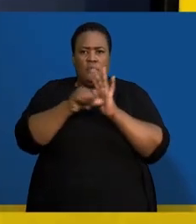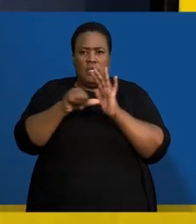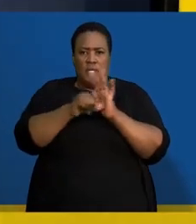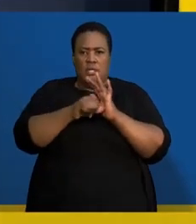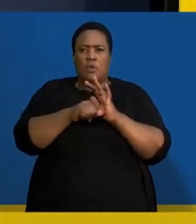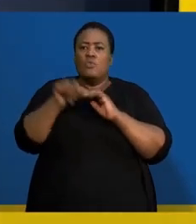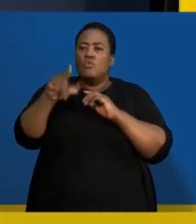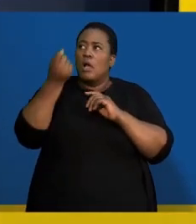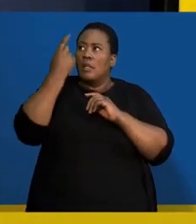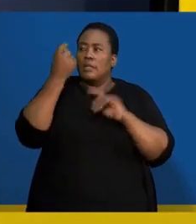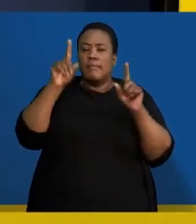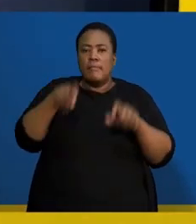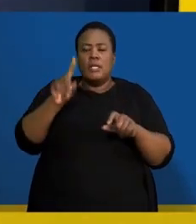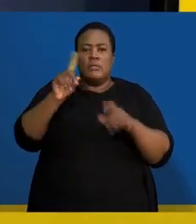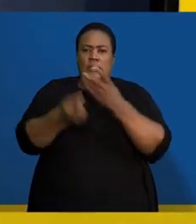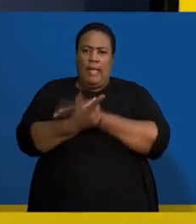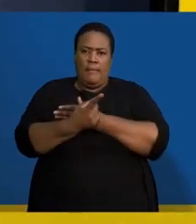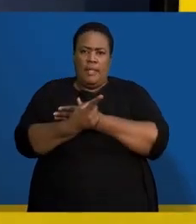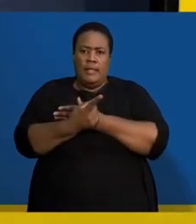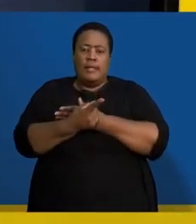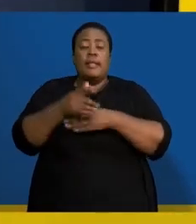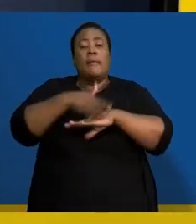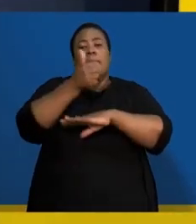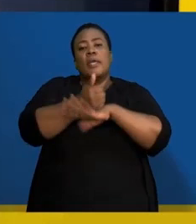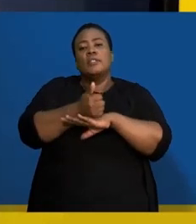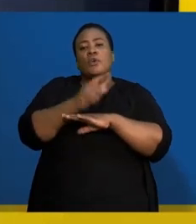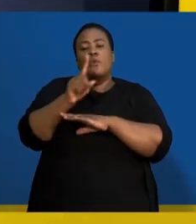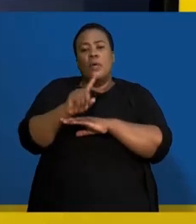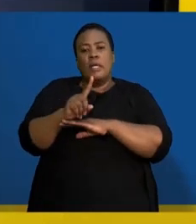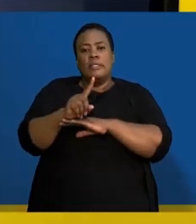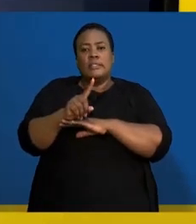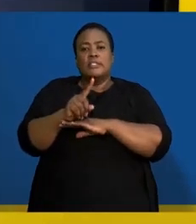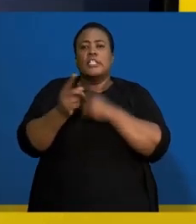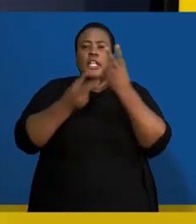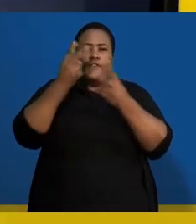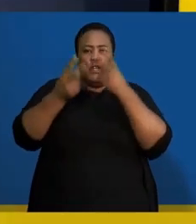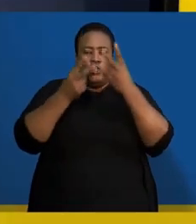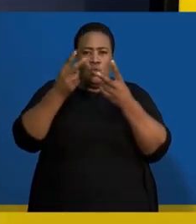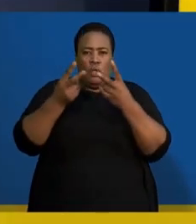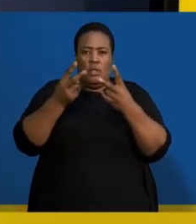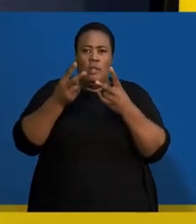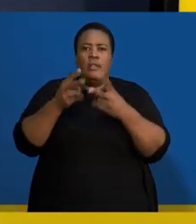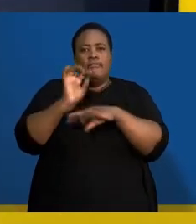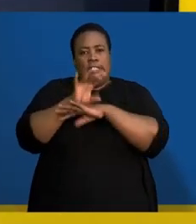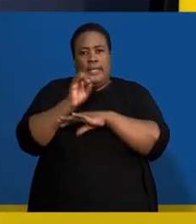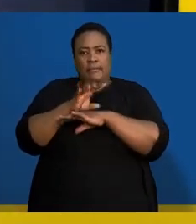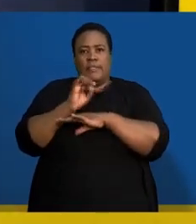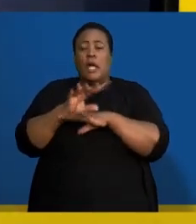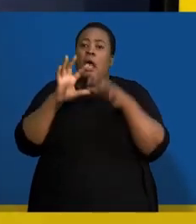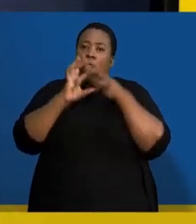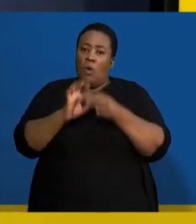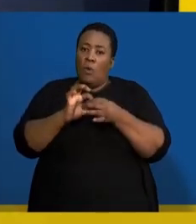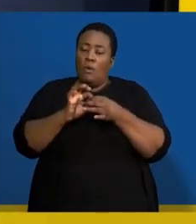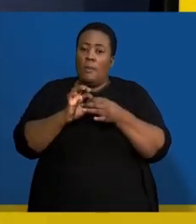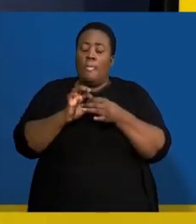was going on based on the visual clues that you see there. Okay, I hope that helps you understand how